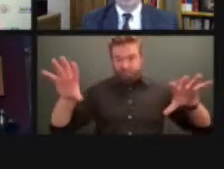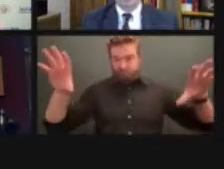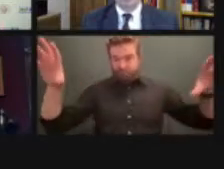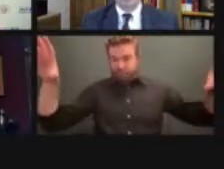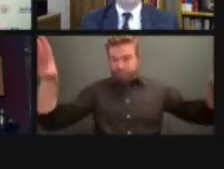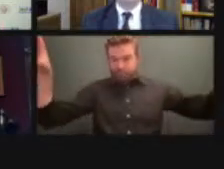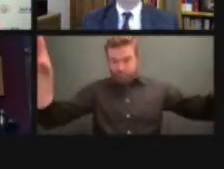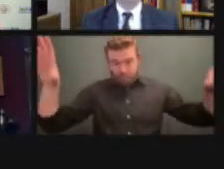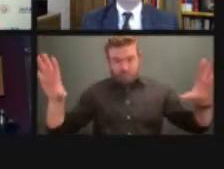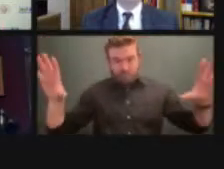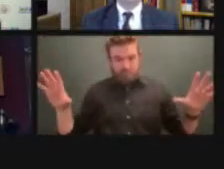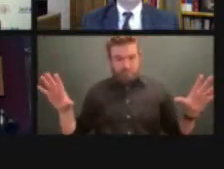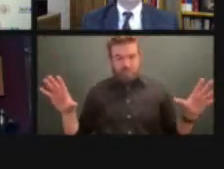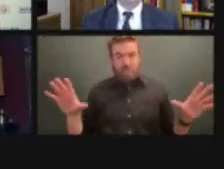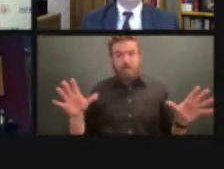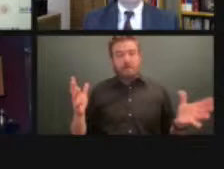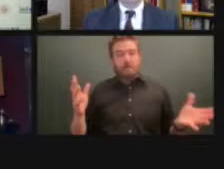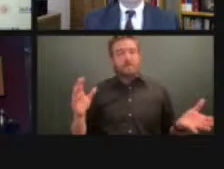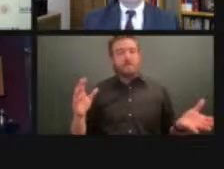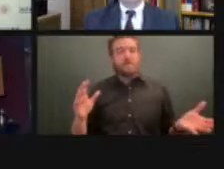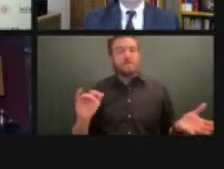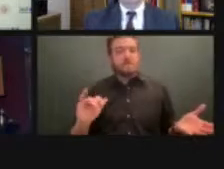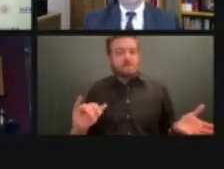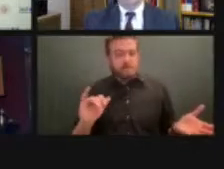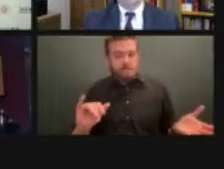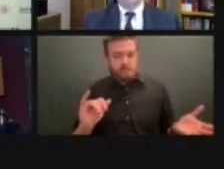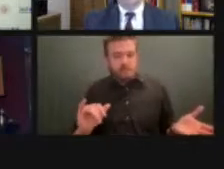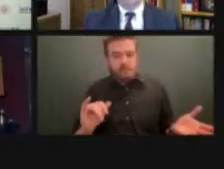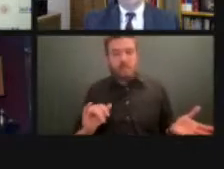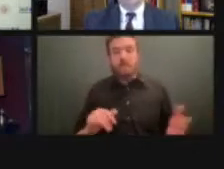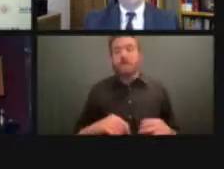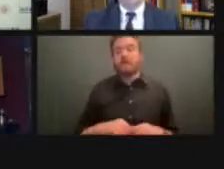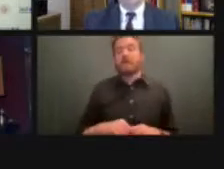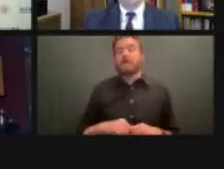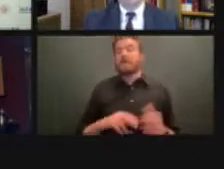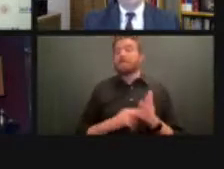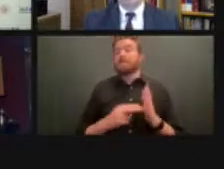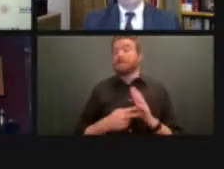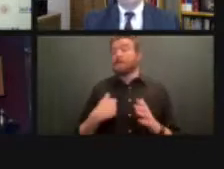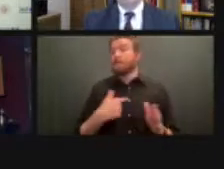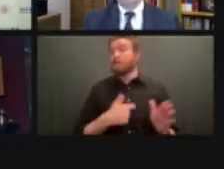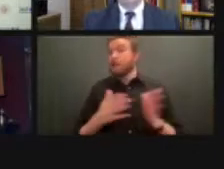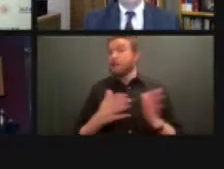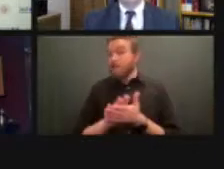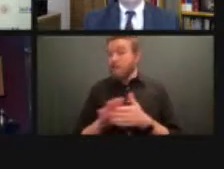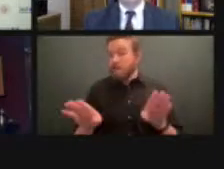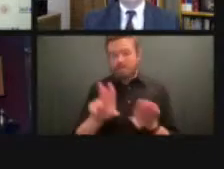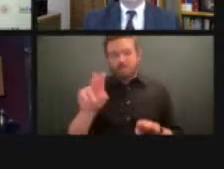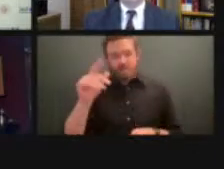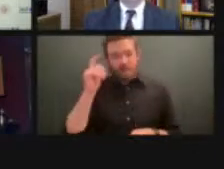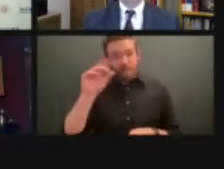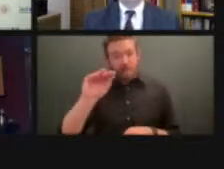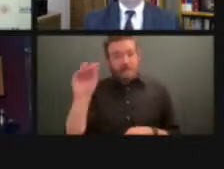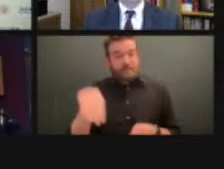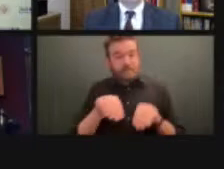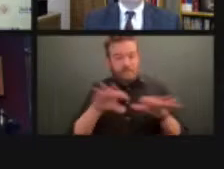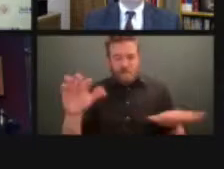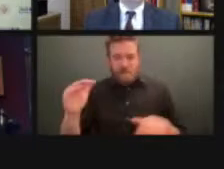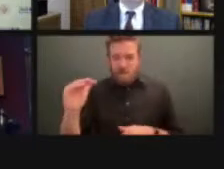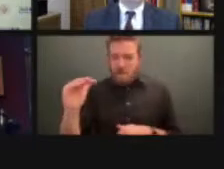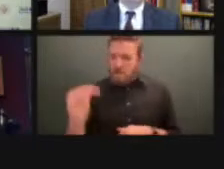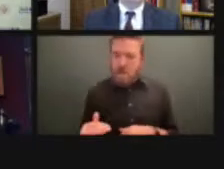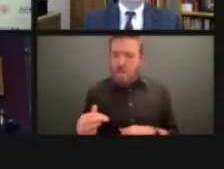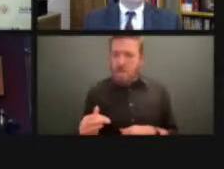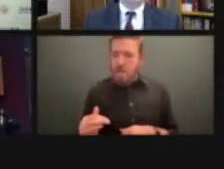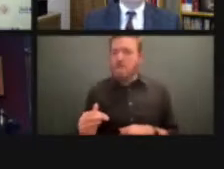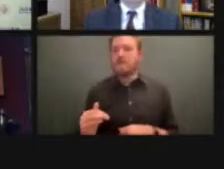no intention or plan to shut our schools. We have no desire to return to remote learning, which is suboptimal, as we all know,